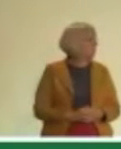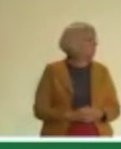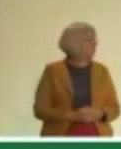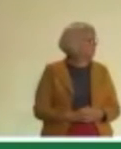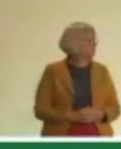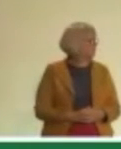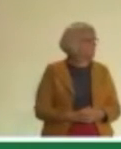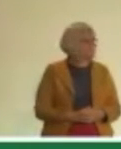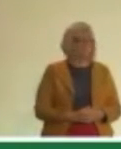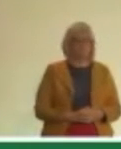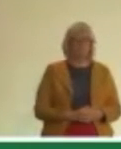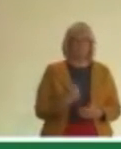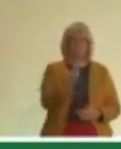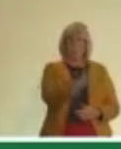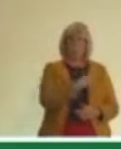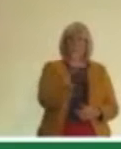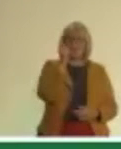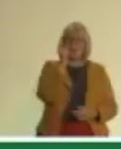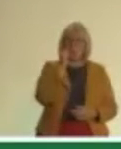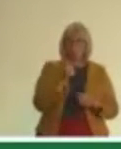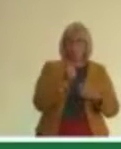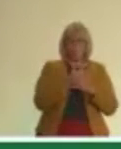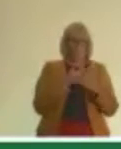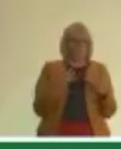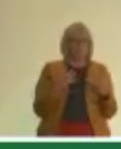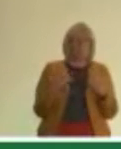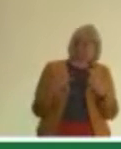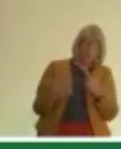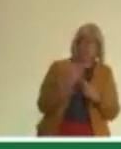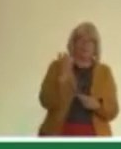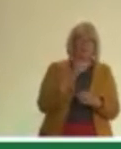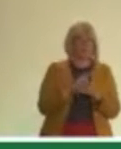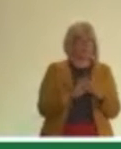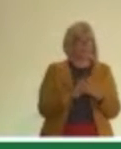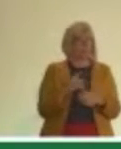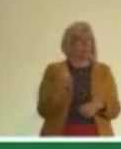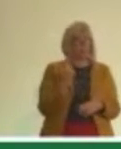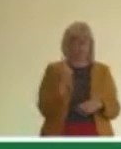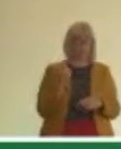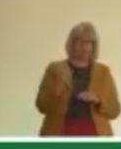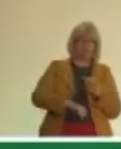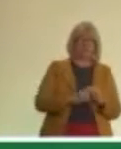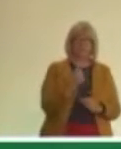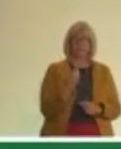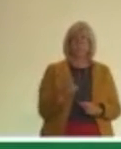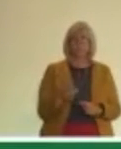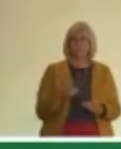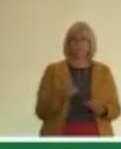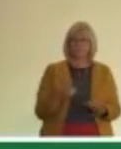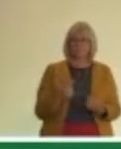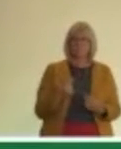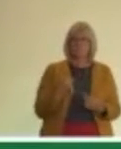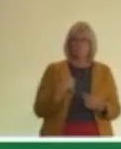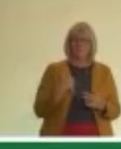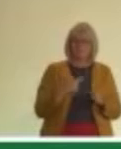And we know a lot of that line is just about first past the post. But despite all of this, we have demonstrated time and